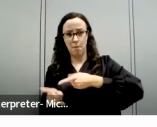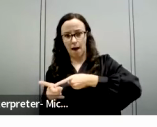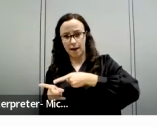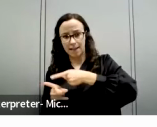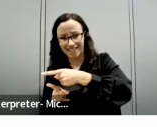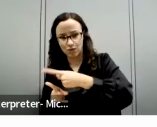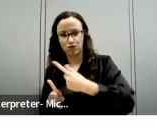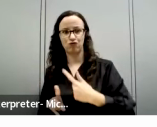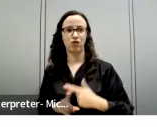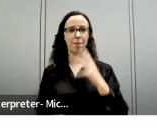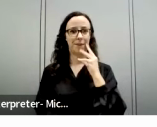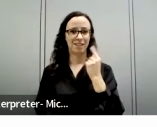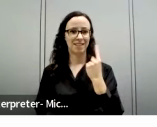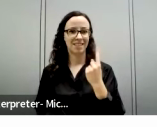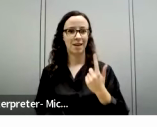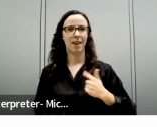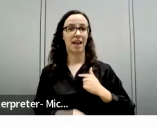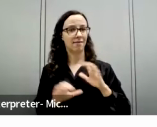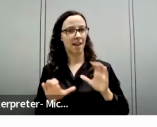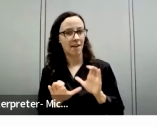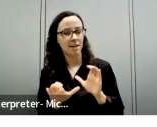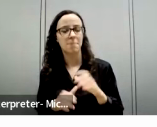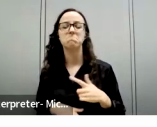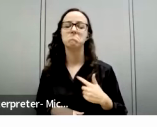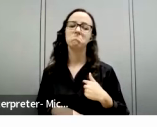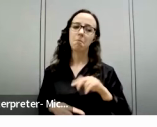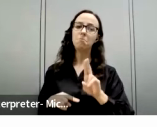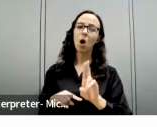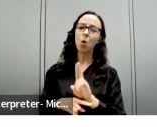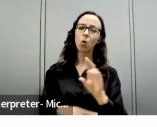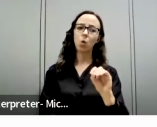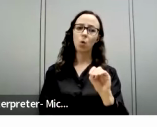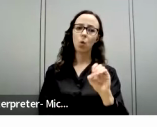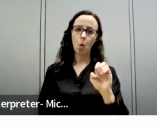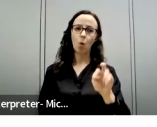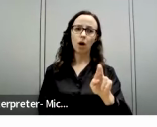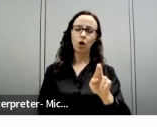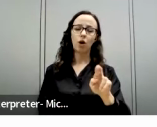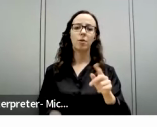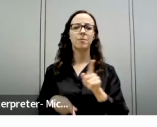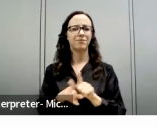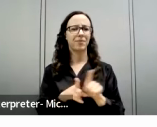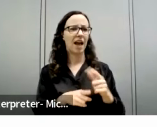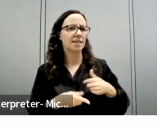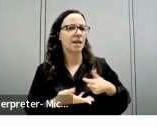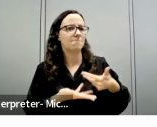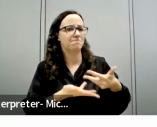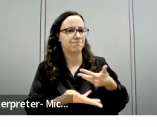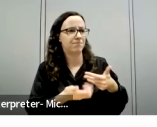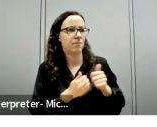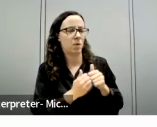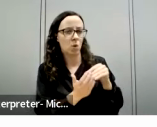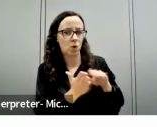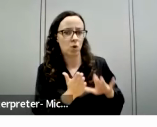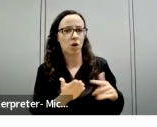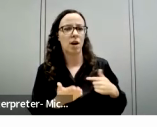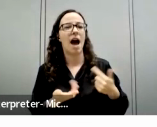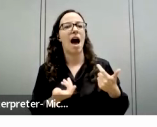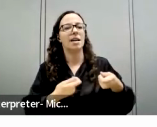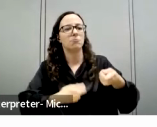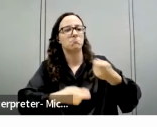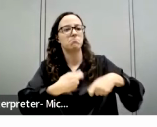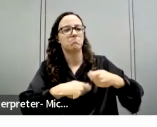from experience, something that I've done is that even though I use OERs, as I'm talking to my students, I try and change the examples